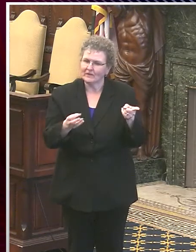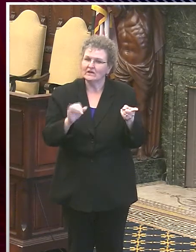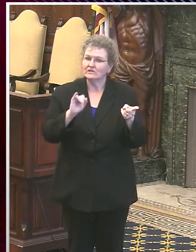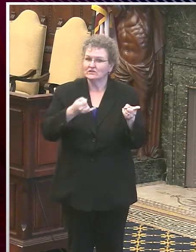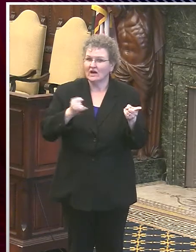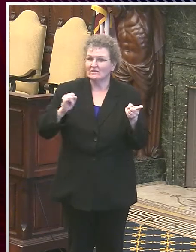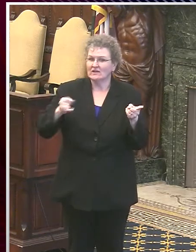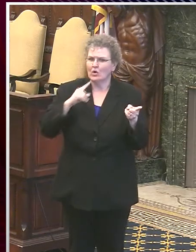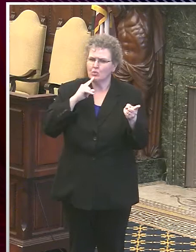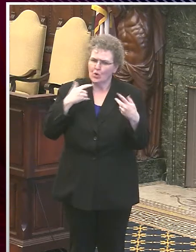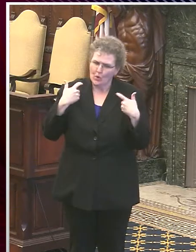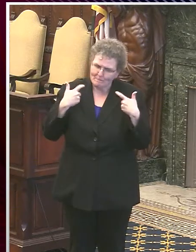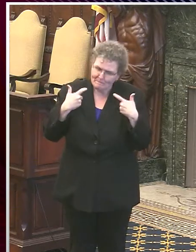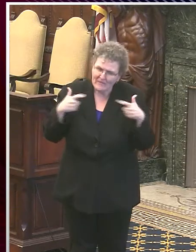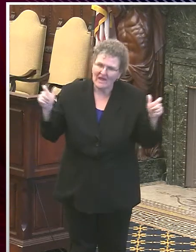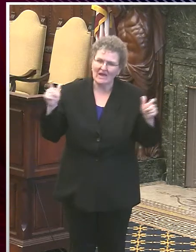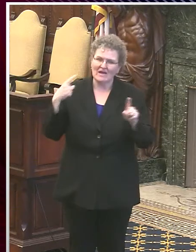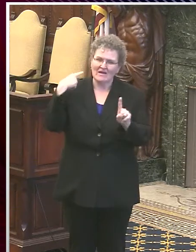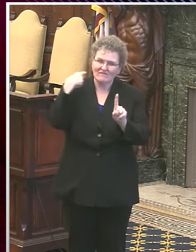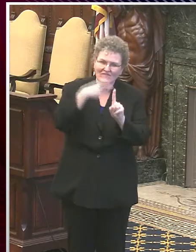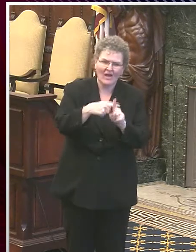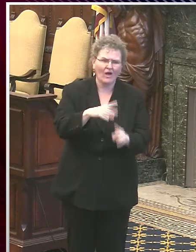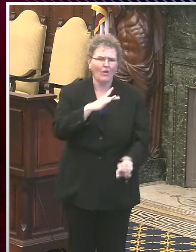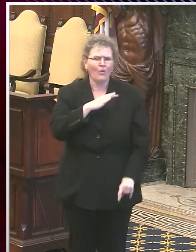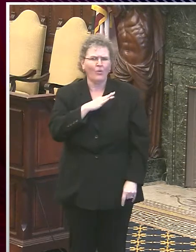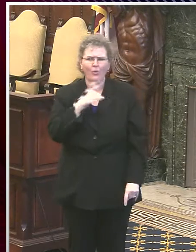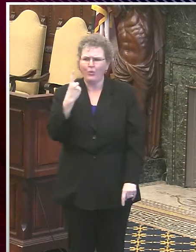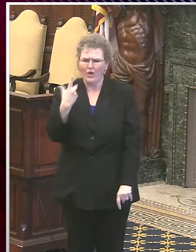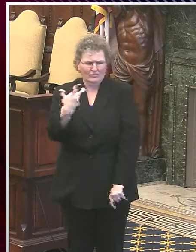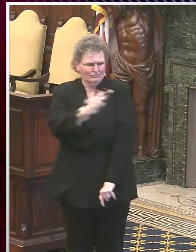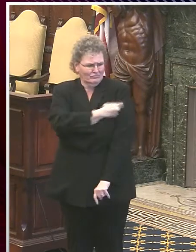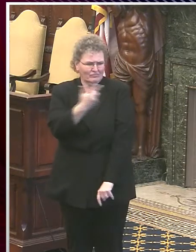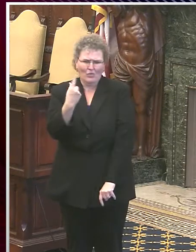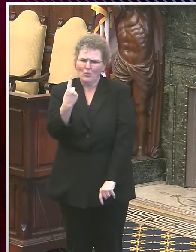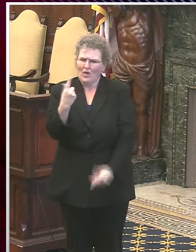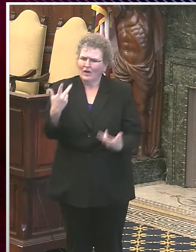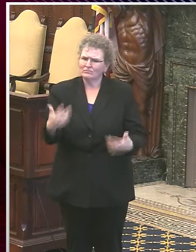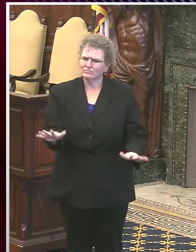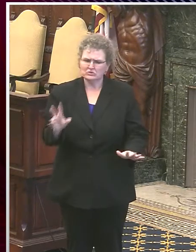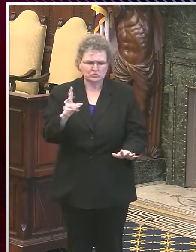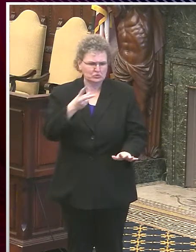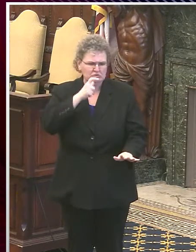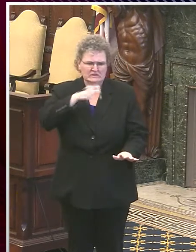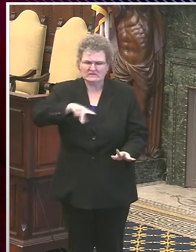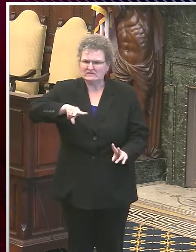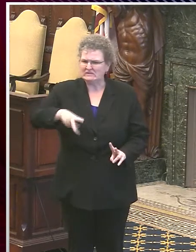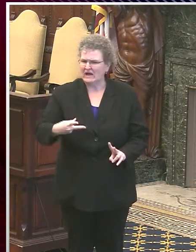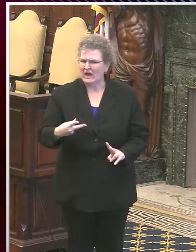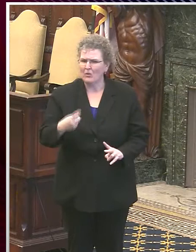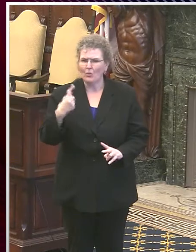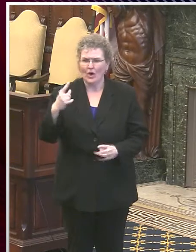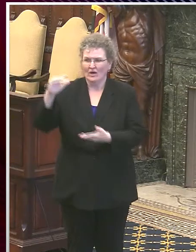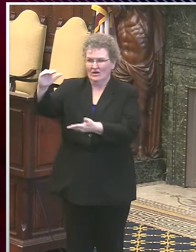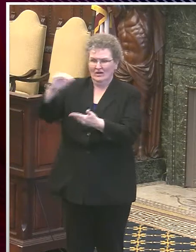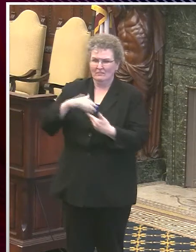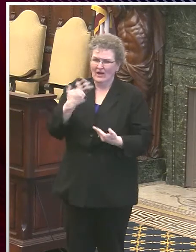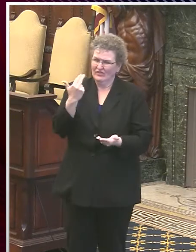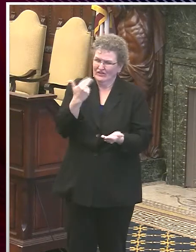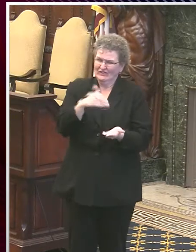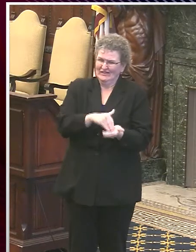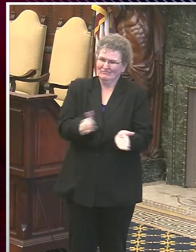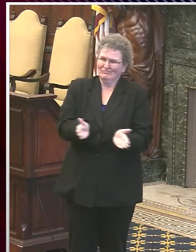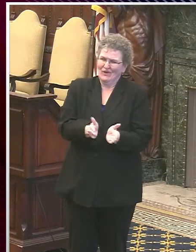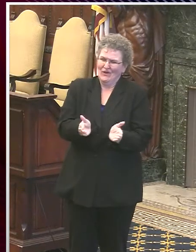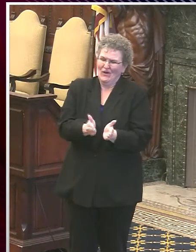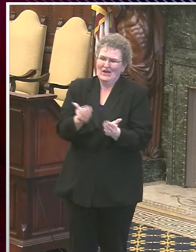huge advantage if it can be given in a single dose. You don't need to have 2 doses of it. Unfortunately, we're only getting 13,000 doses right now.